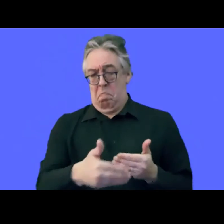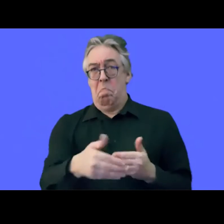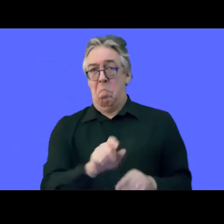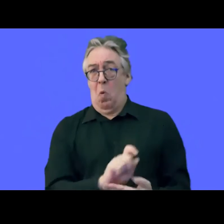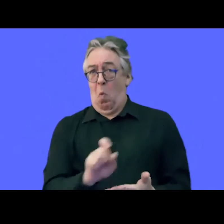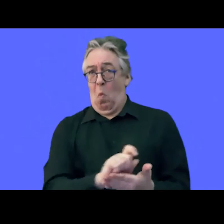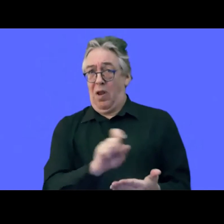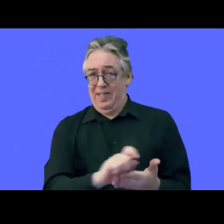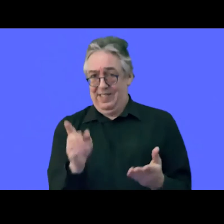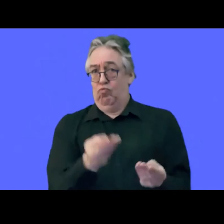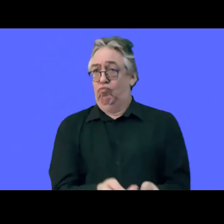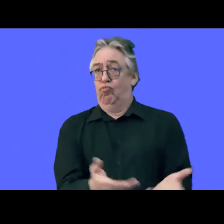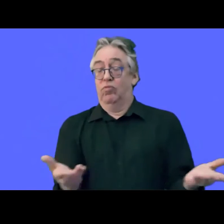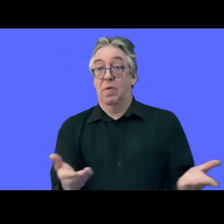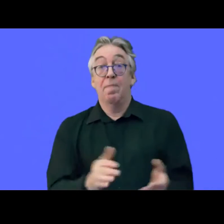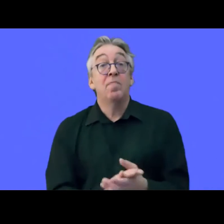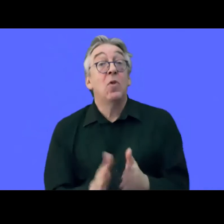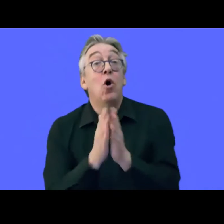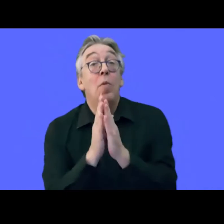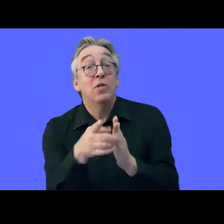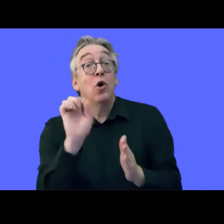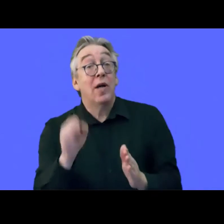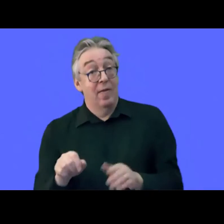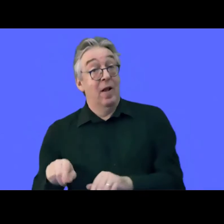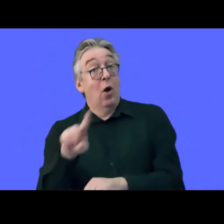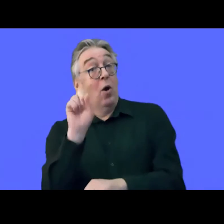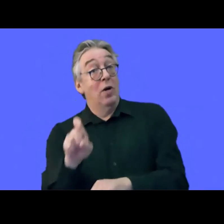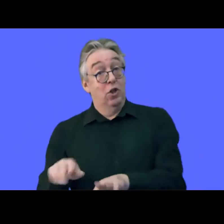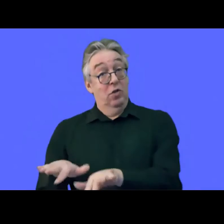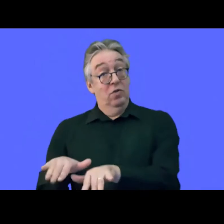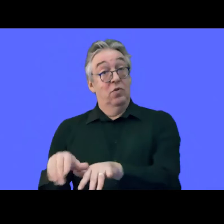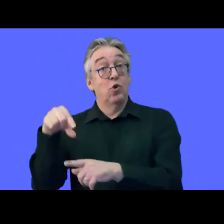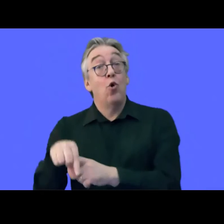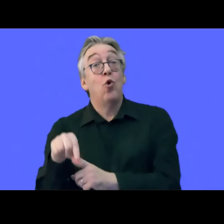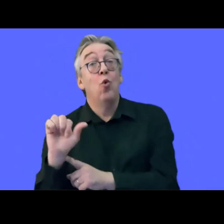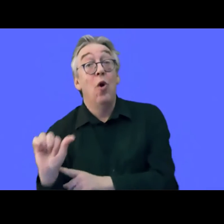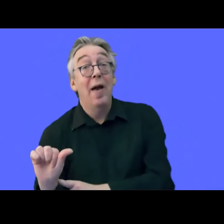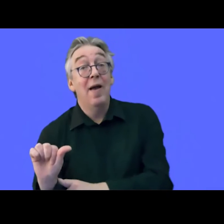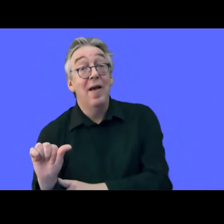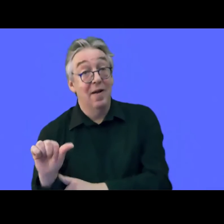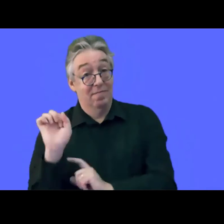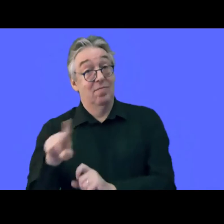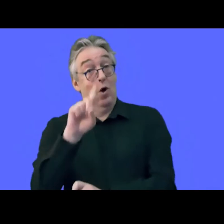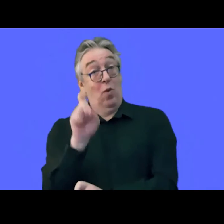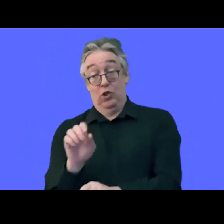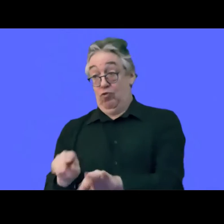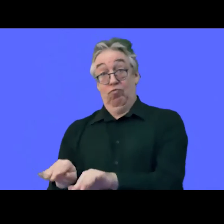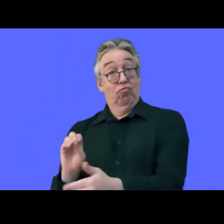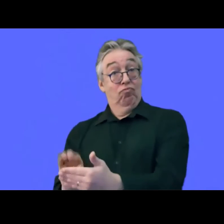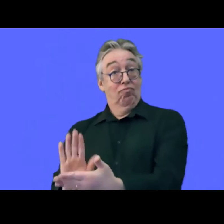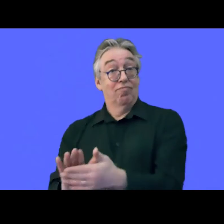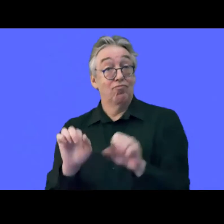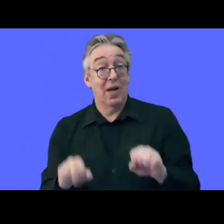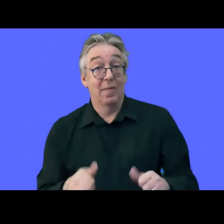also remind people, we can use the Q&A chat box. You could start sort of like posing any questions that you may have for Anika now